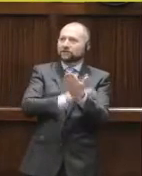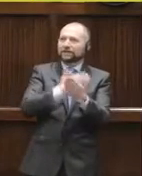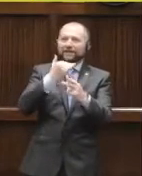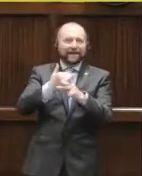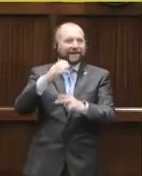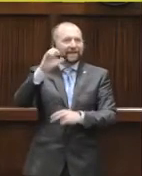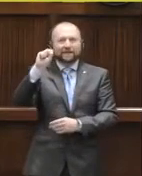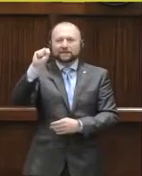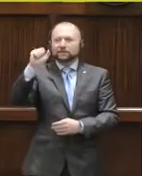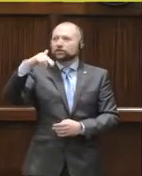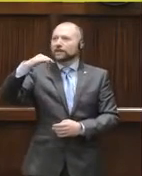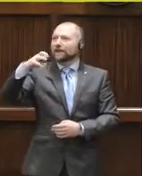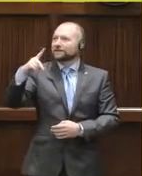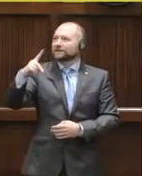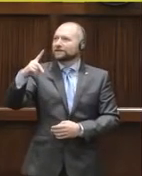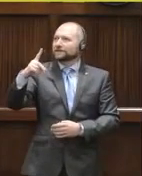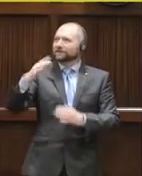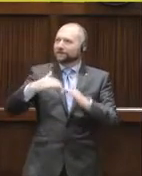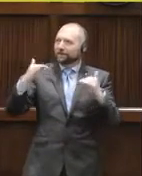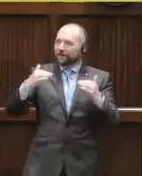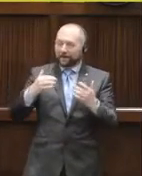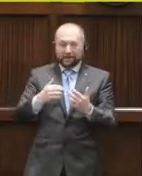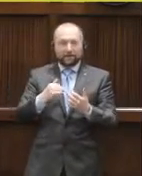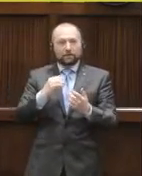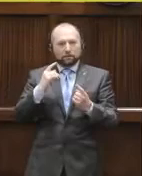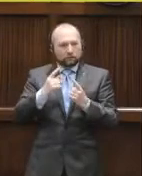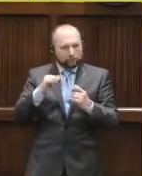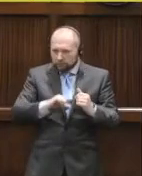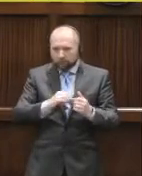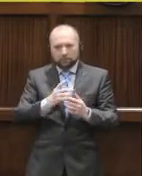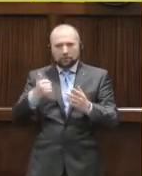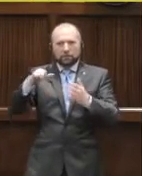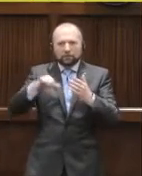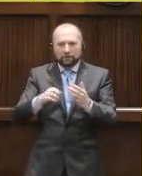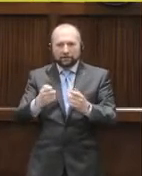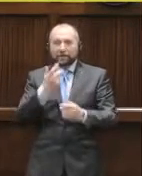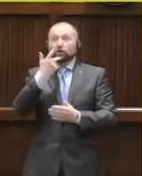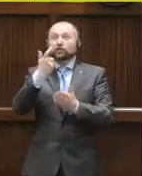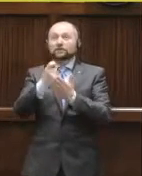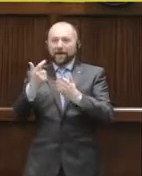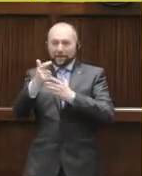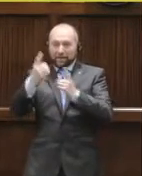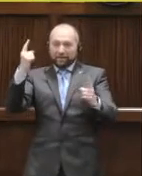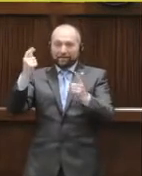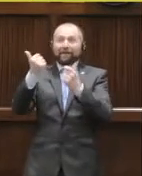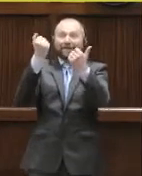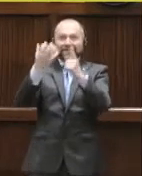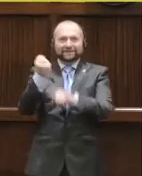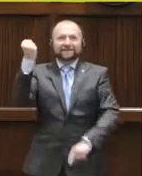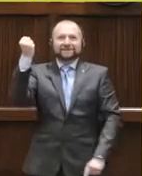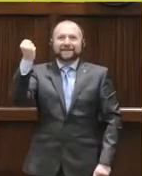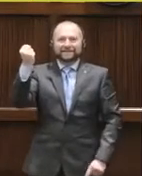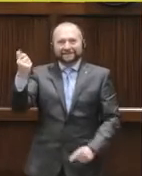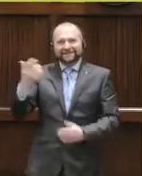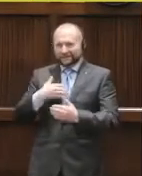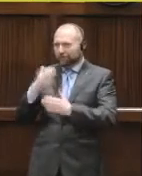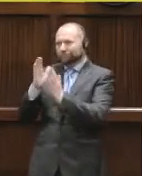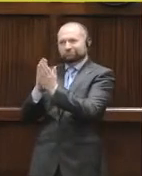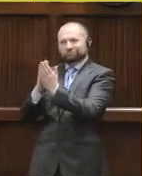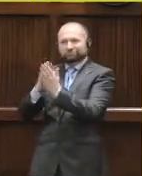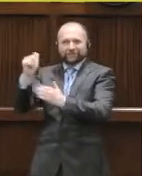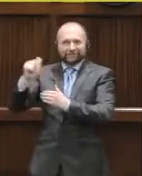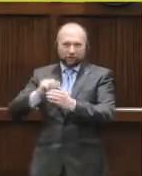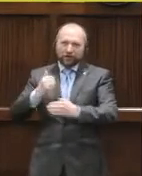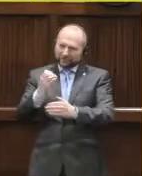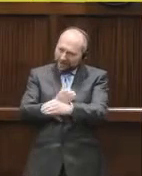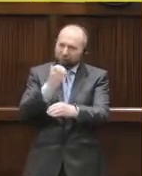and now, at the 3rd attempt, he has succeeded. I commend his persistence. I also wish to acknowledge the work done